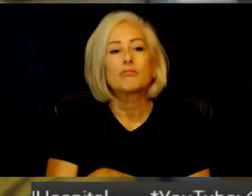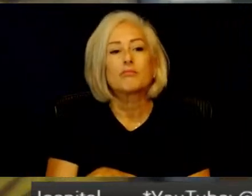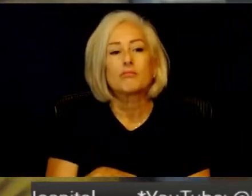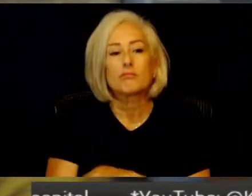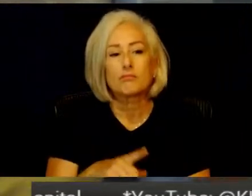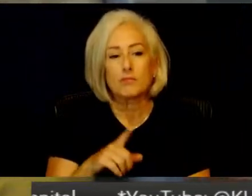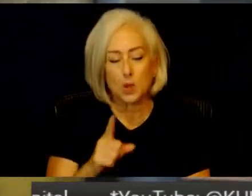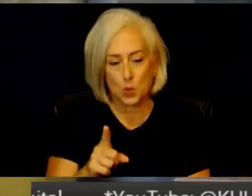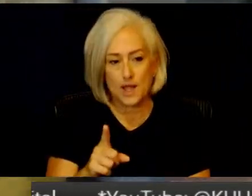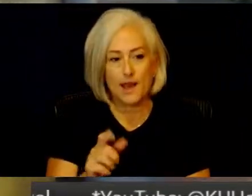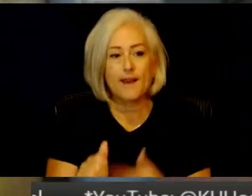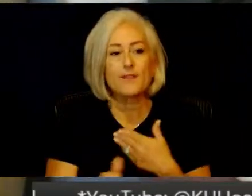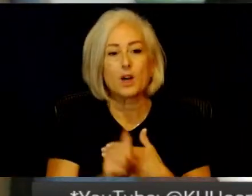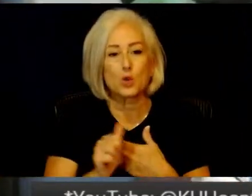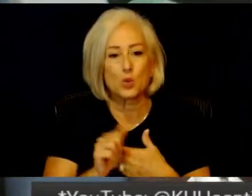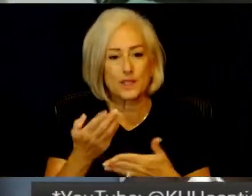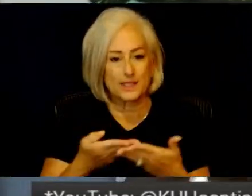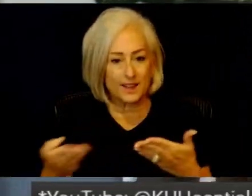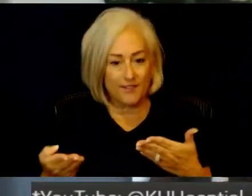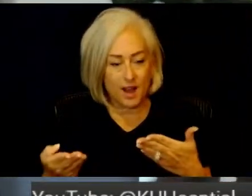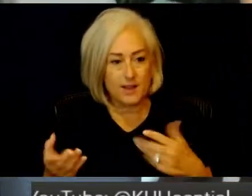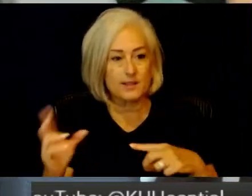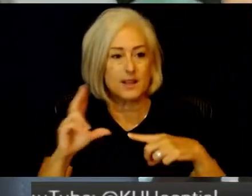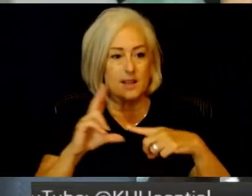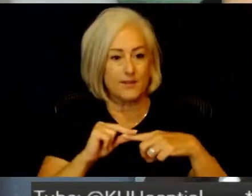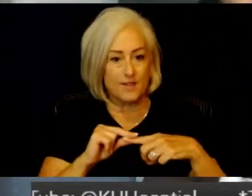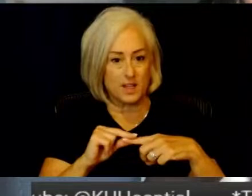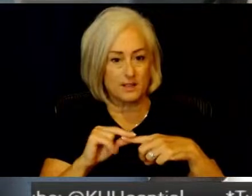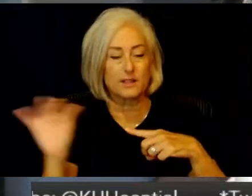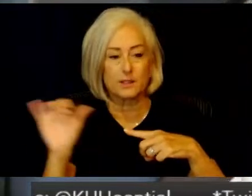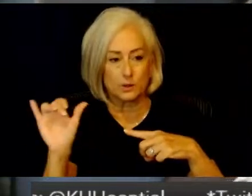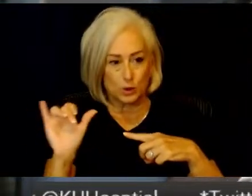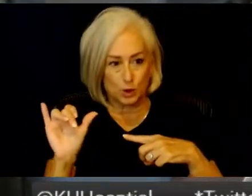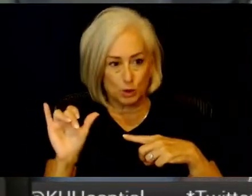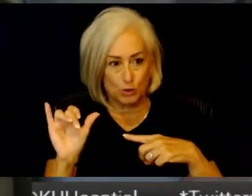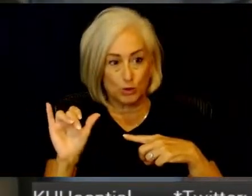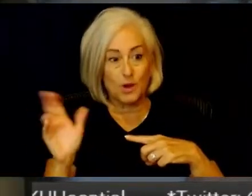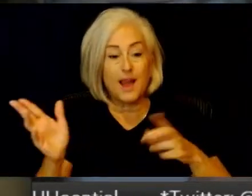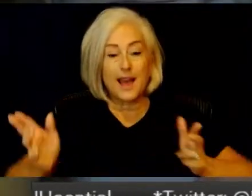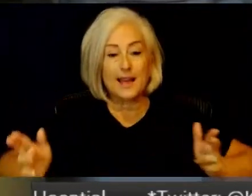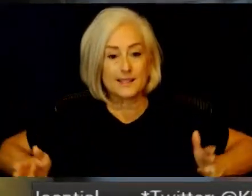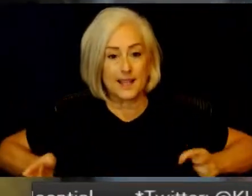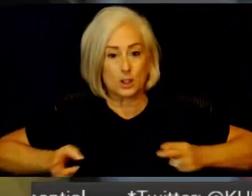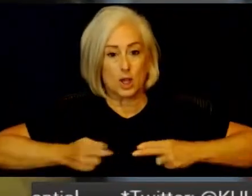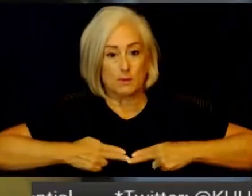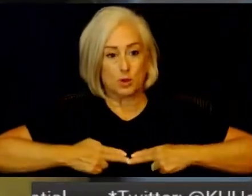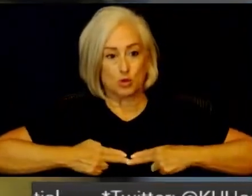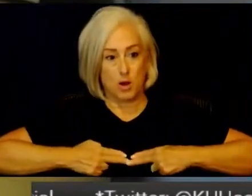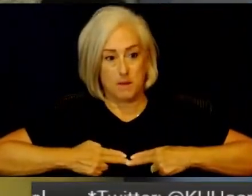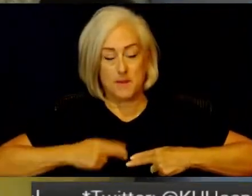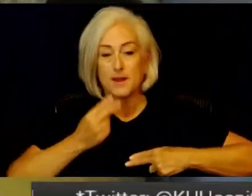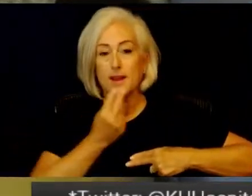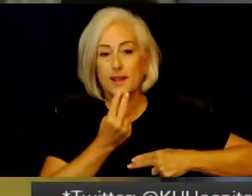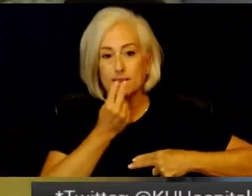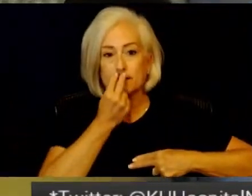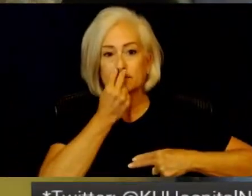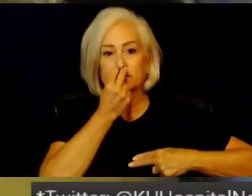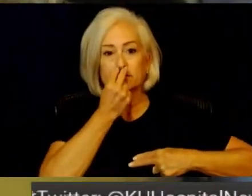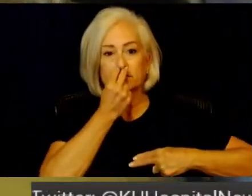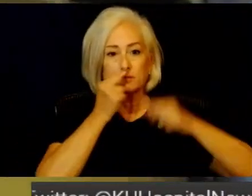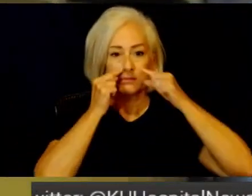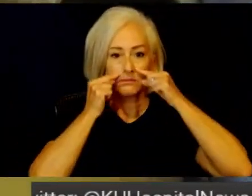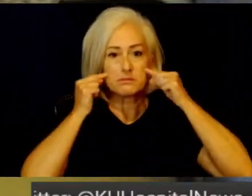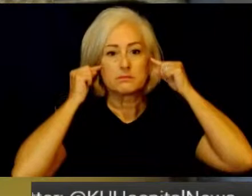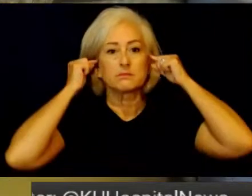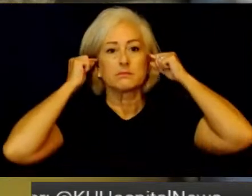and a finger device. But this also has a chest strap, and it has a cannula that goes under the nose, and it's a thin